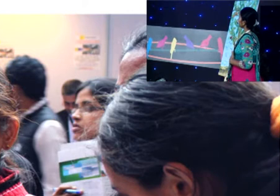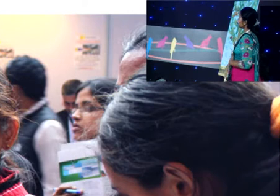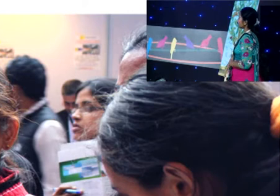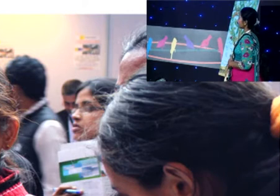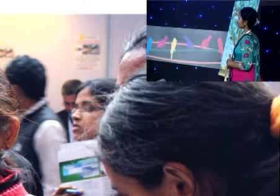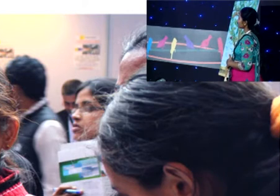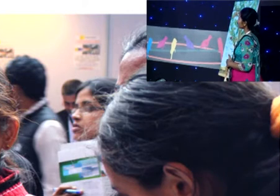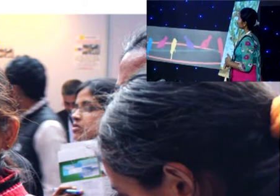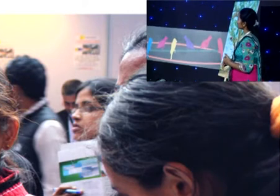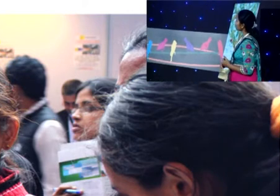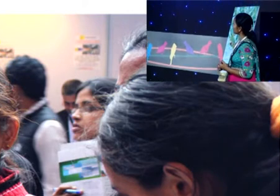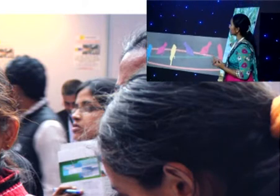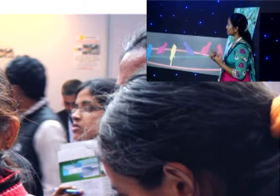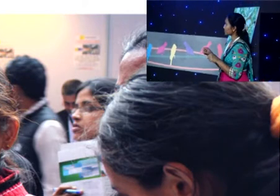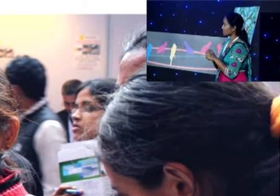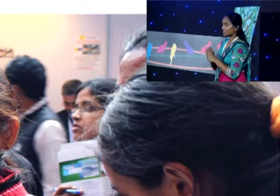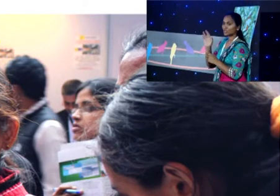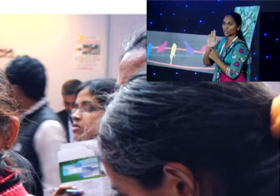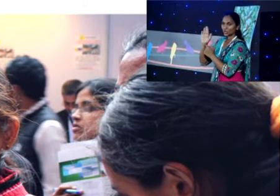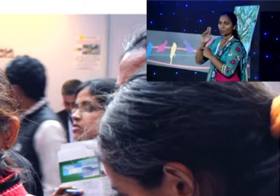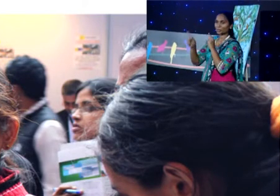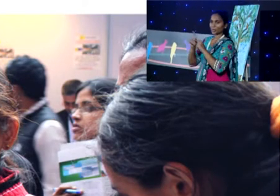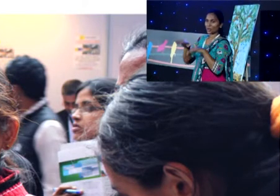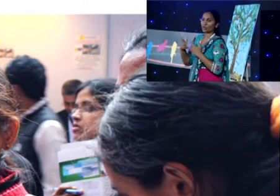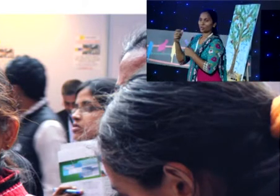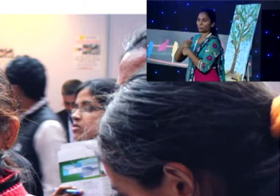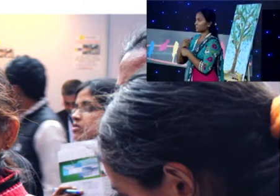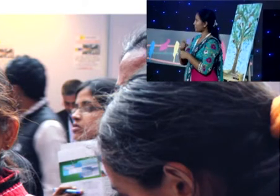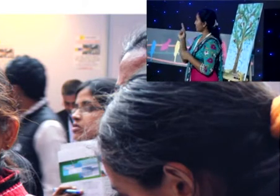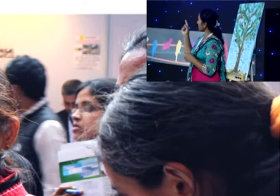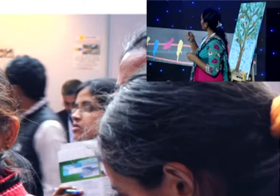And so started going out, taking the prototypes, showing it to people. This was a conference back in Delhi.